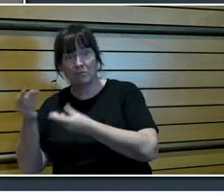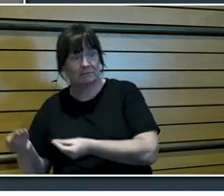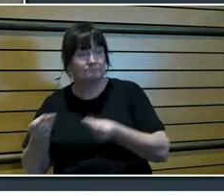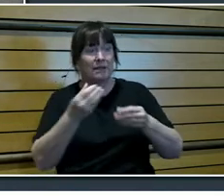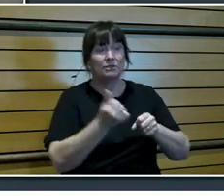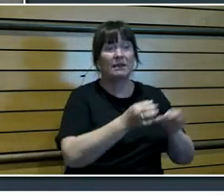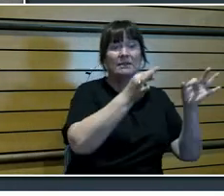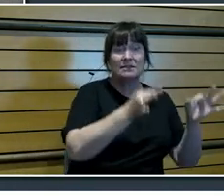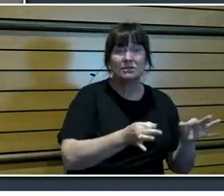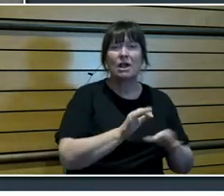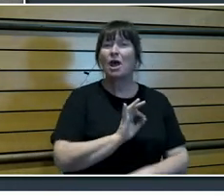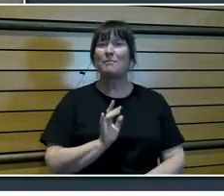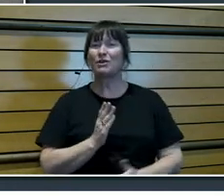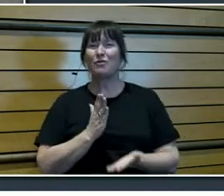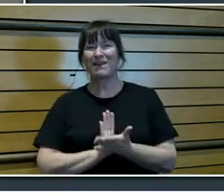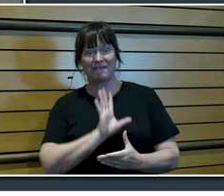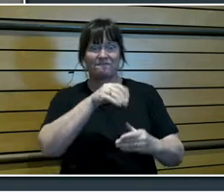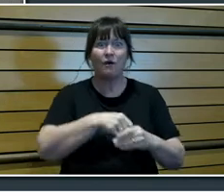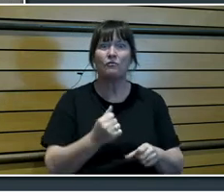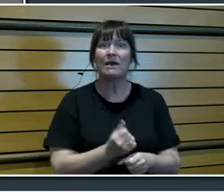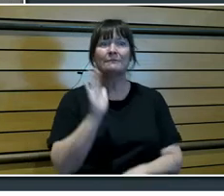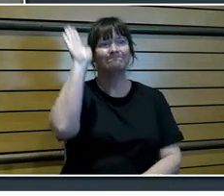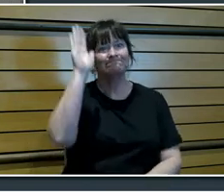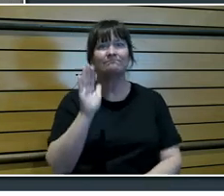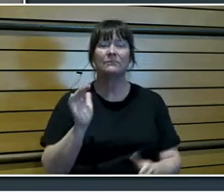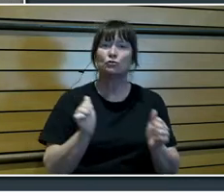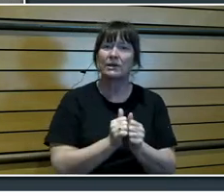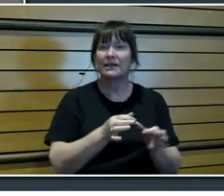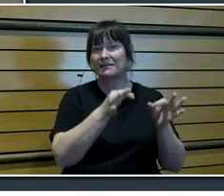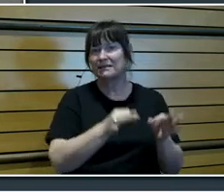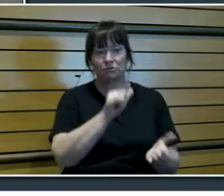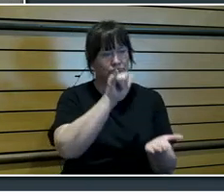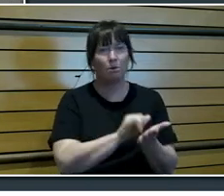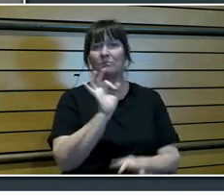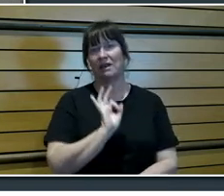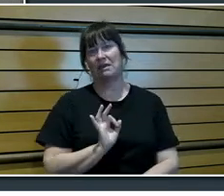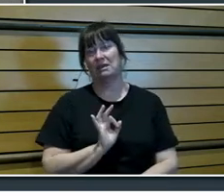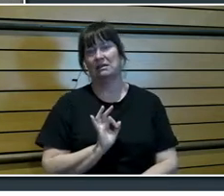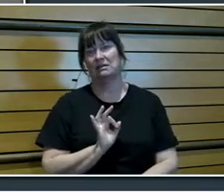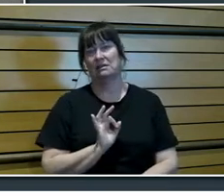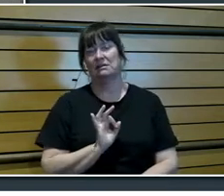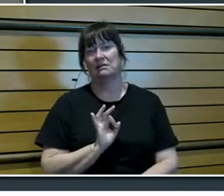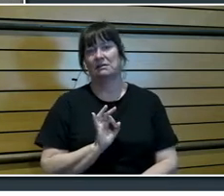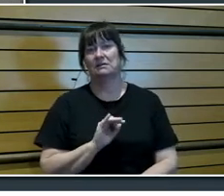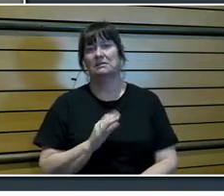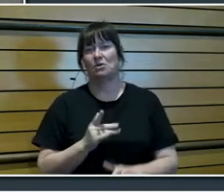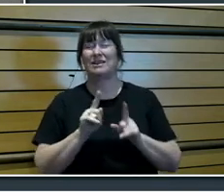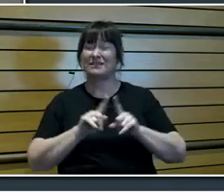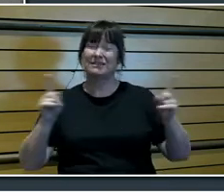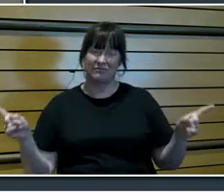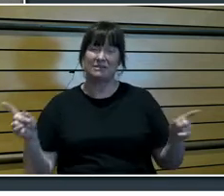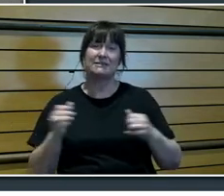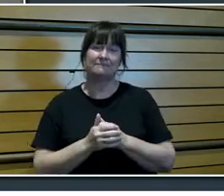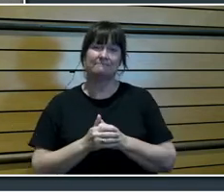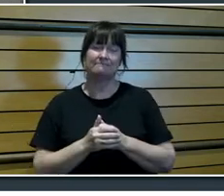not actually making the decision, you're not actually putting your stamp on any decision. So that's a real big difference there, is